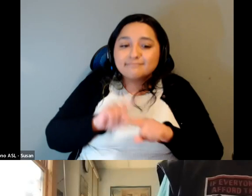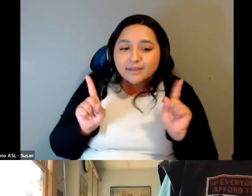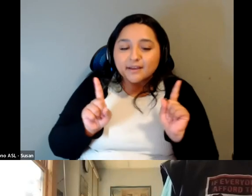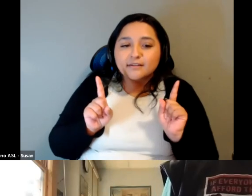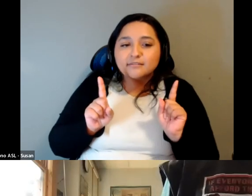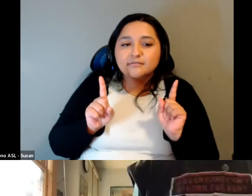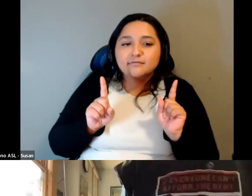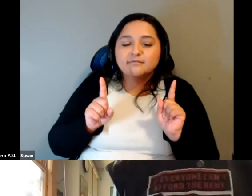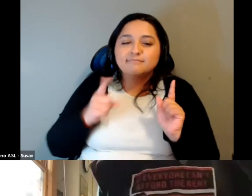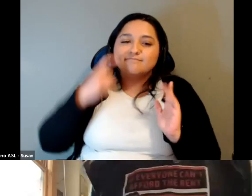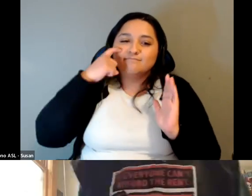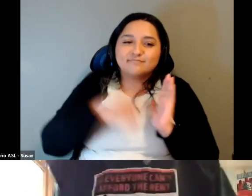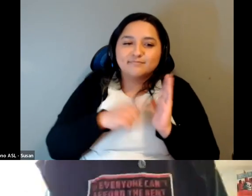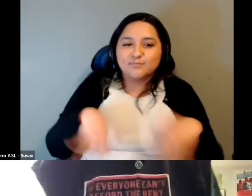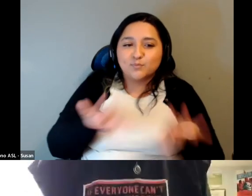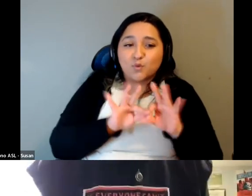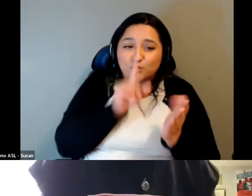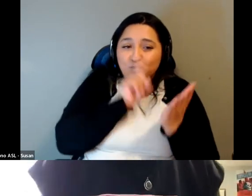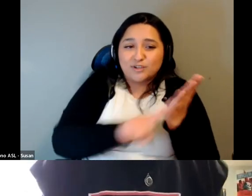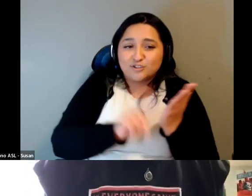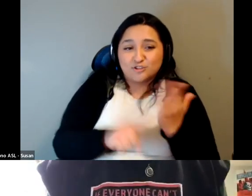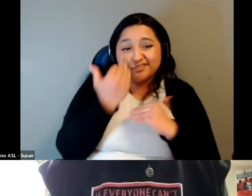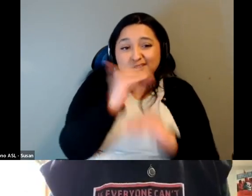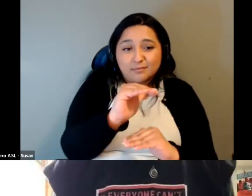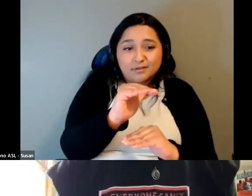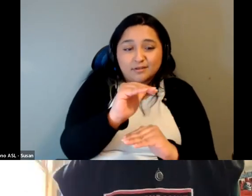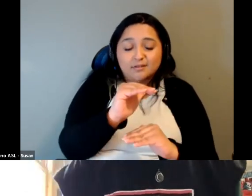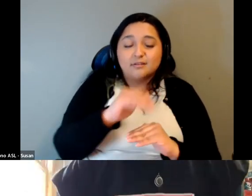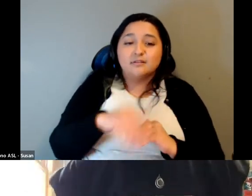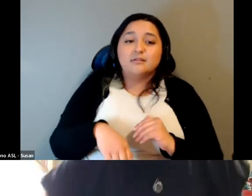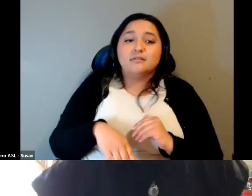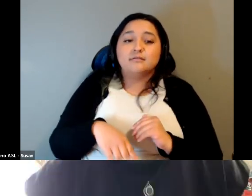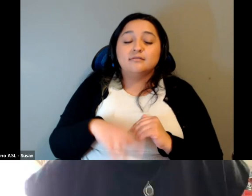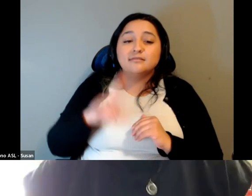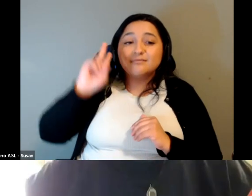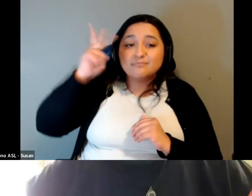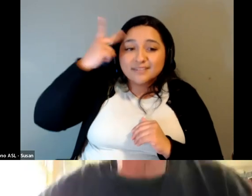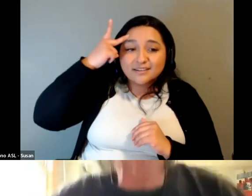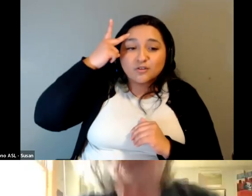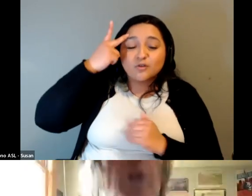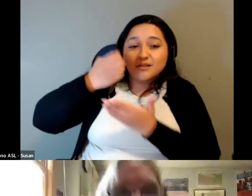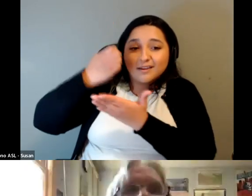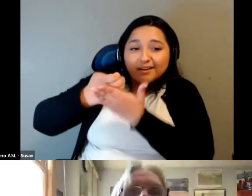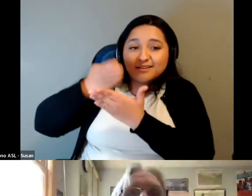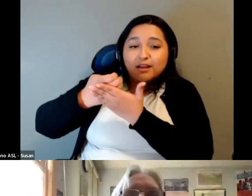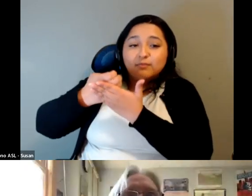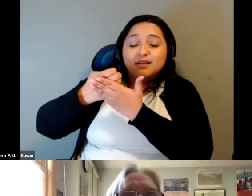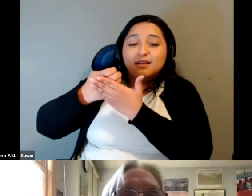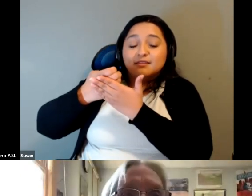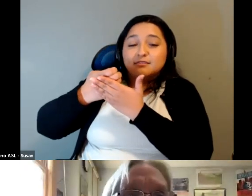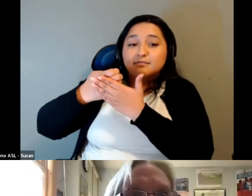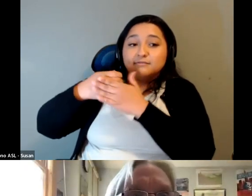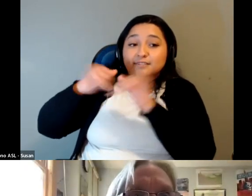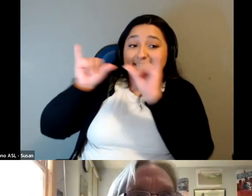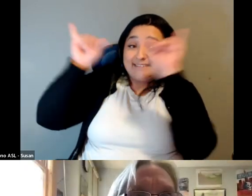research. The political and economic structures and philosophies that Paul's been talking about are